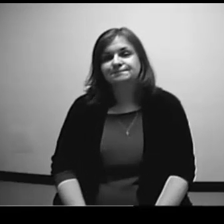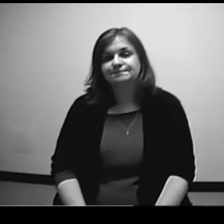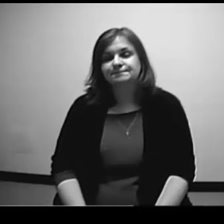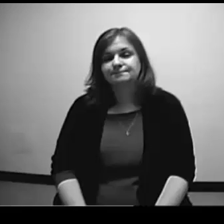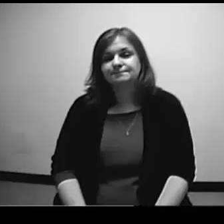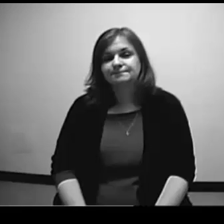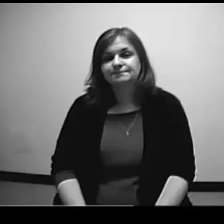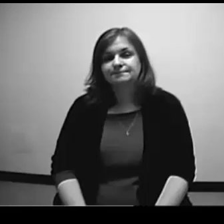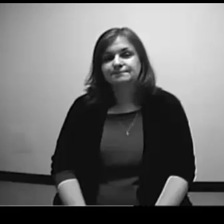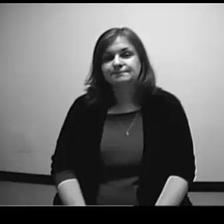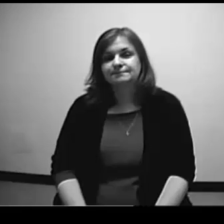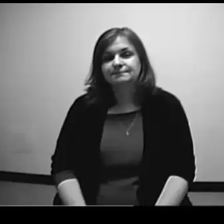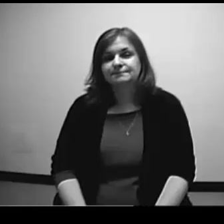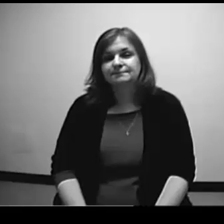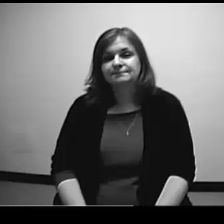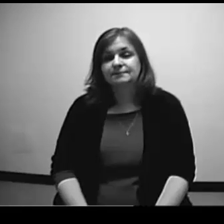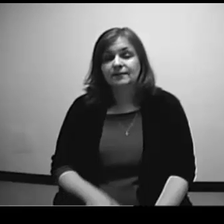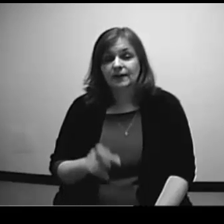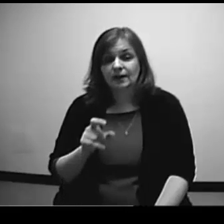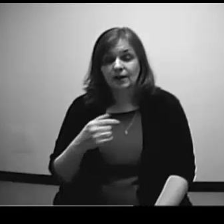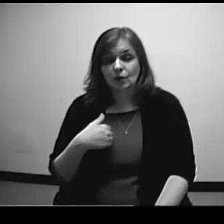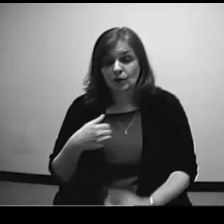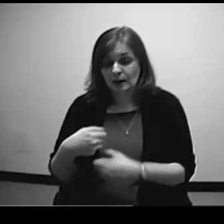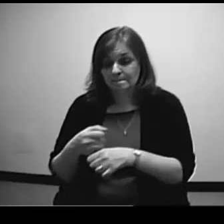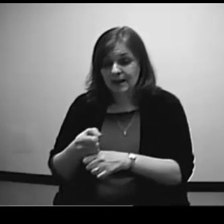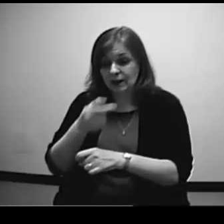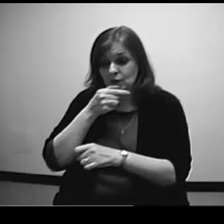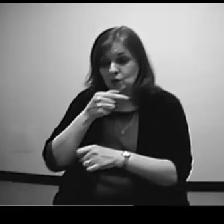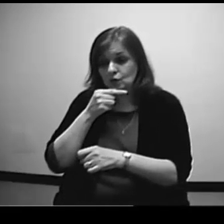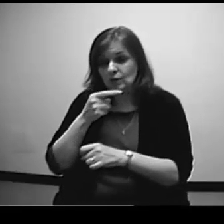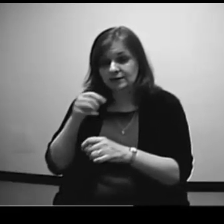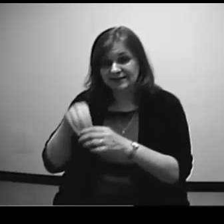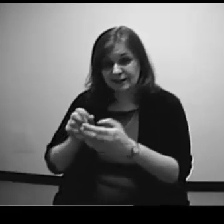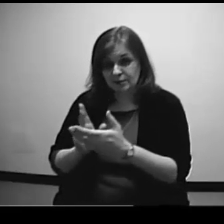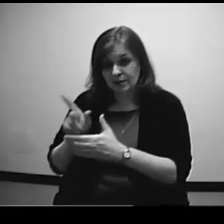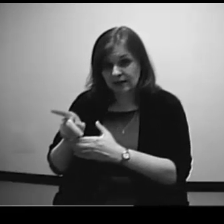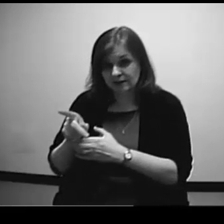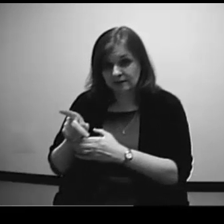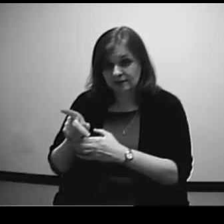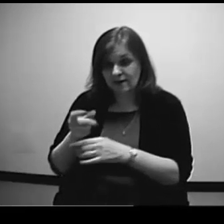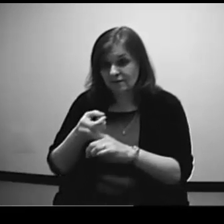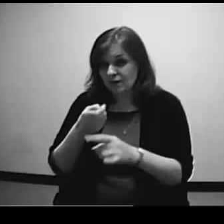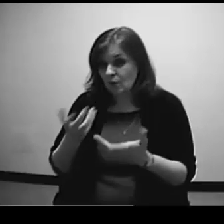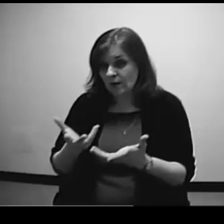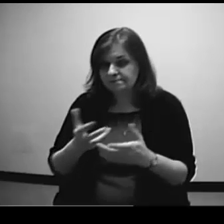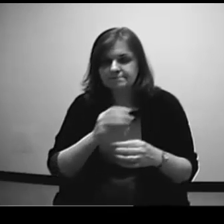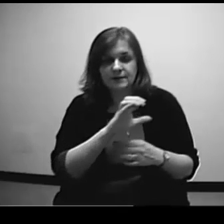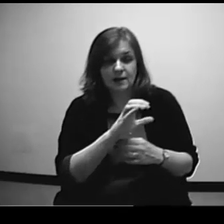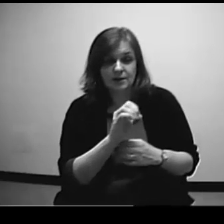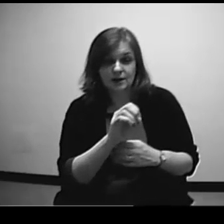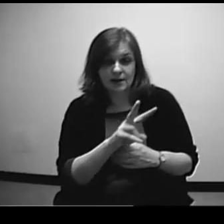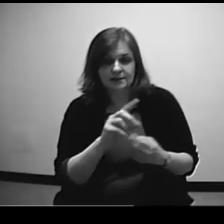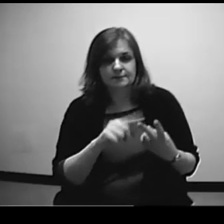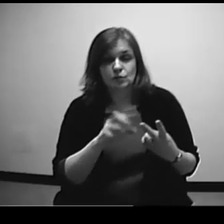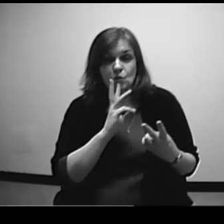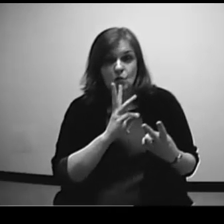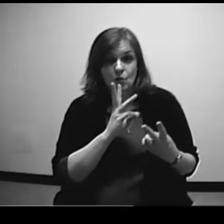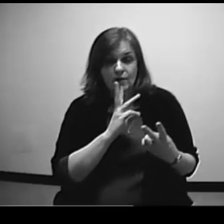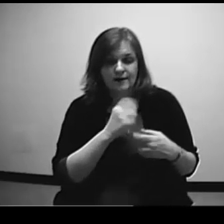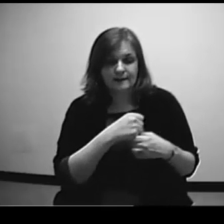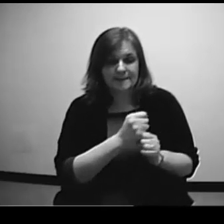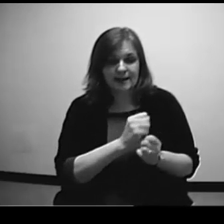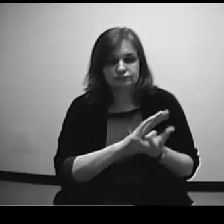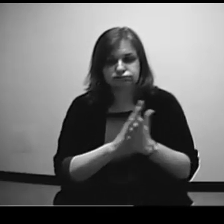Right? So, if we're dealing with the production of glucose in our plants from carbon dioxide and